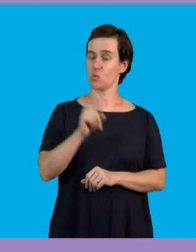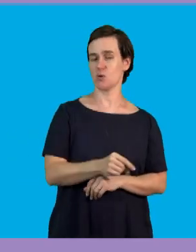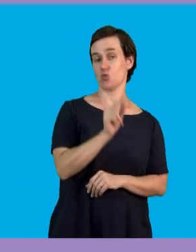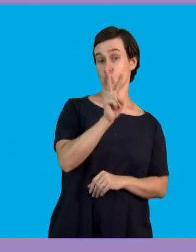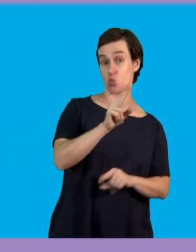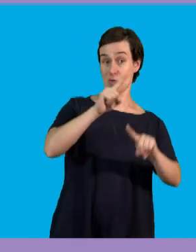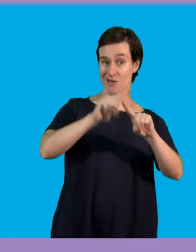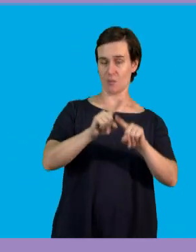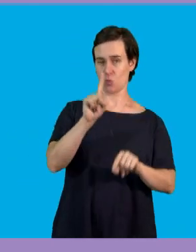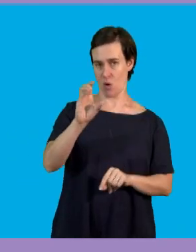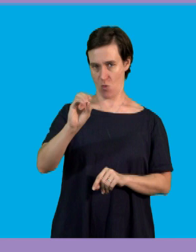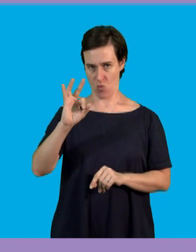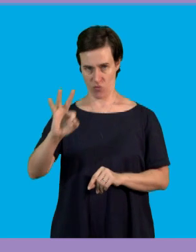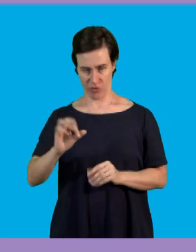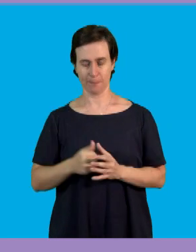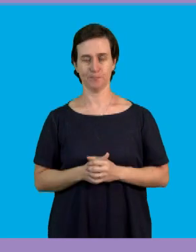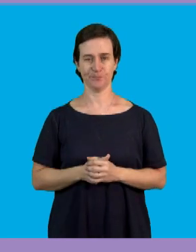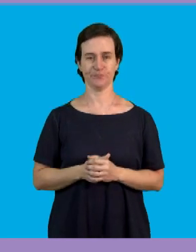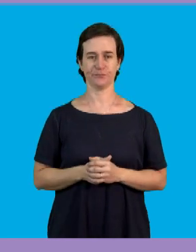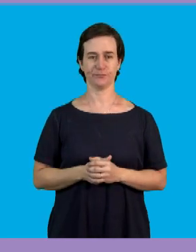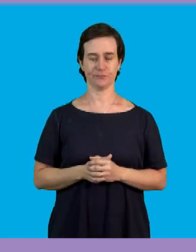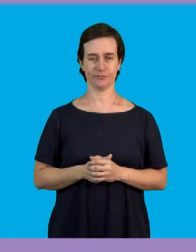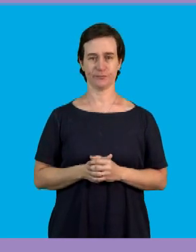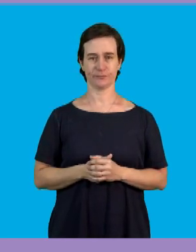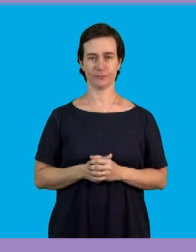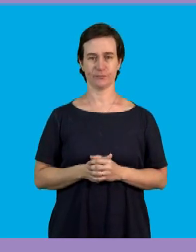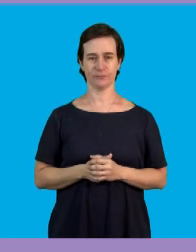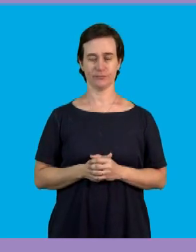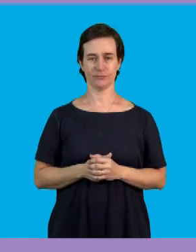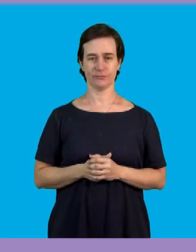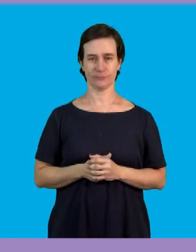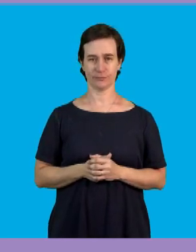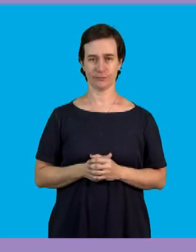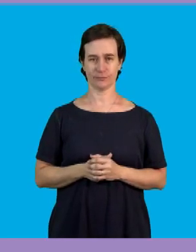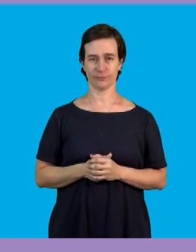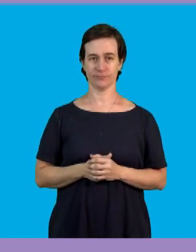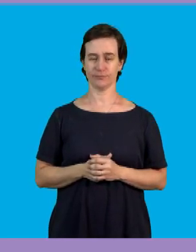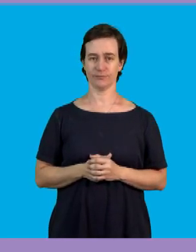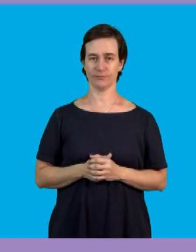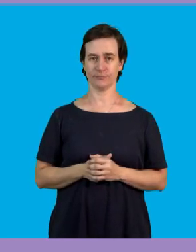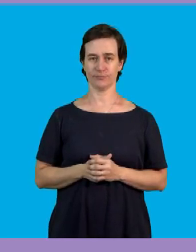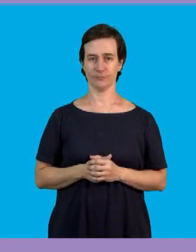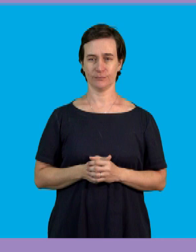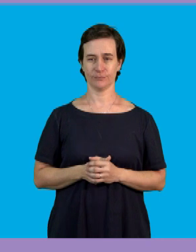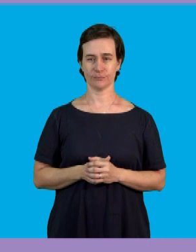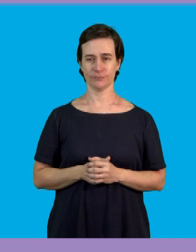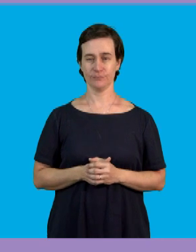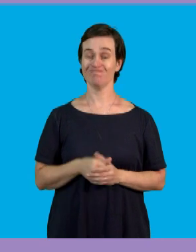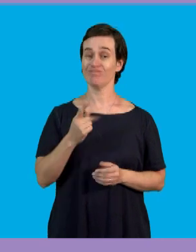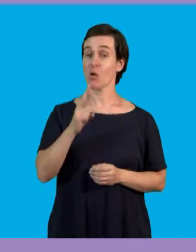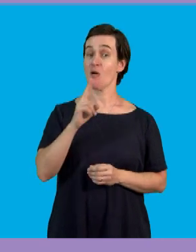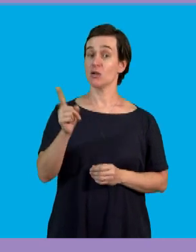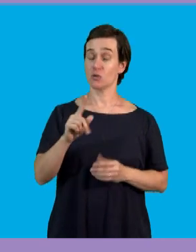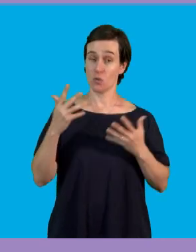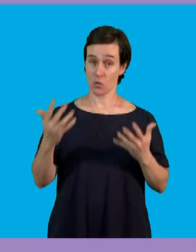that appears once. So that means we are just going to multiply the 2 with the 103, and our answer there is